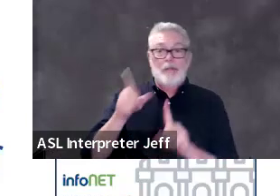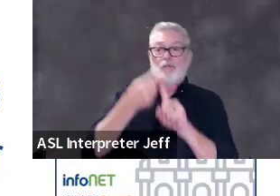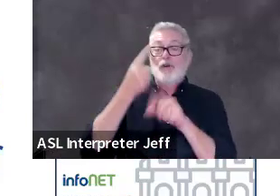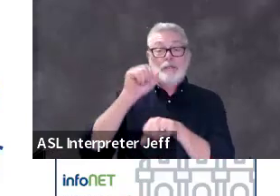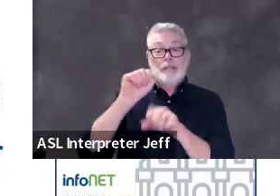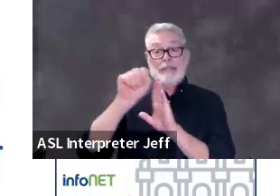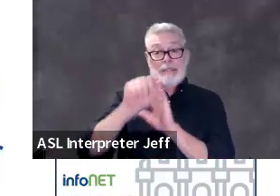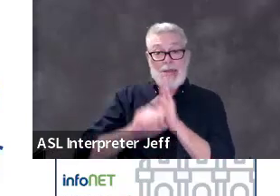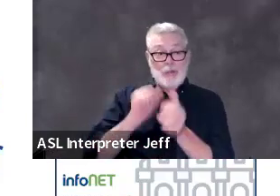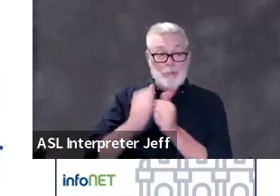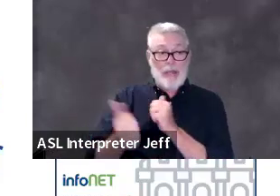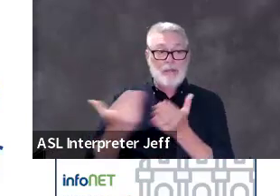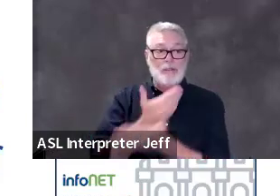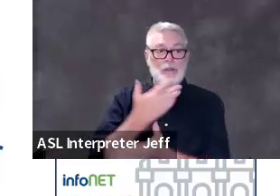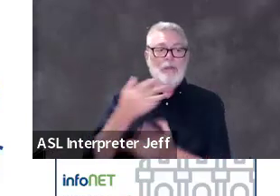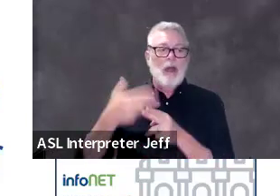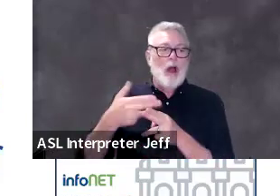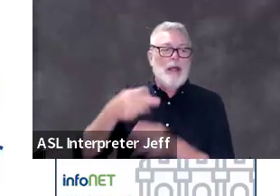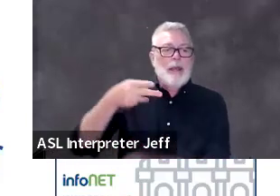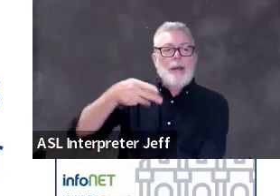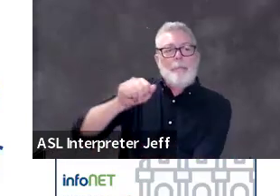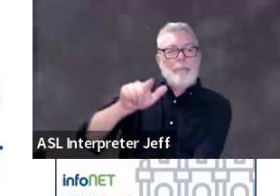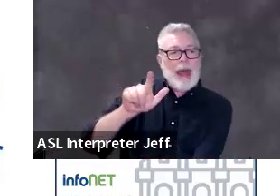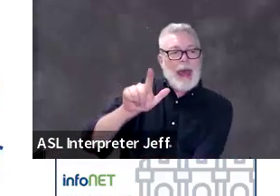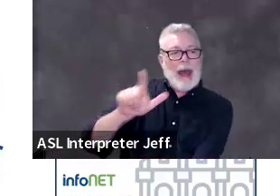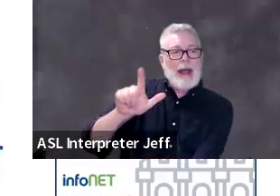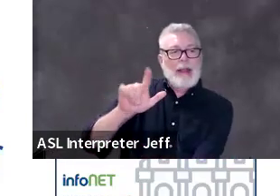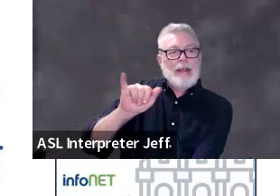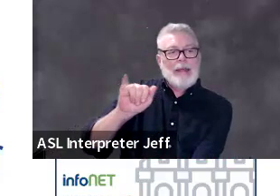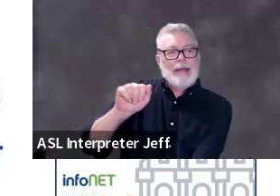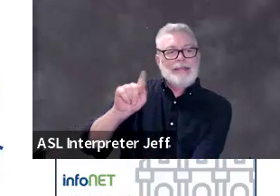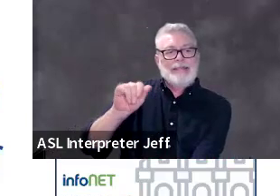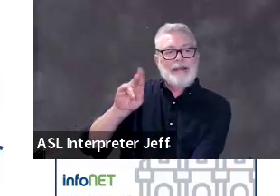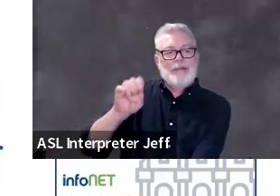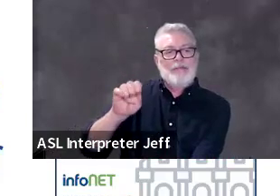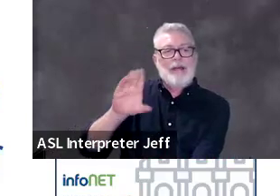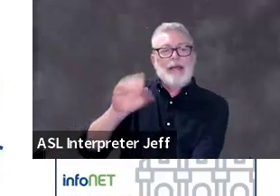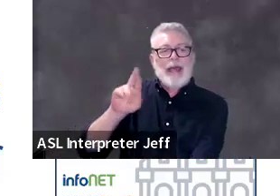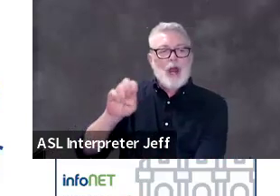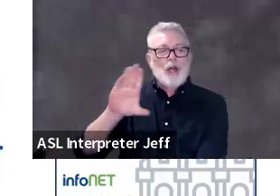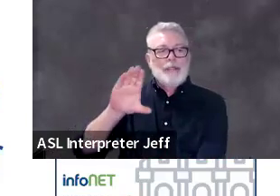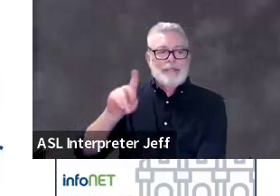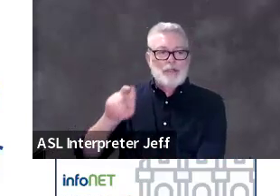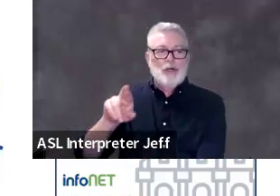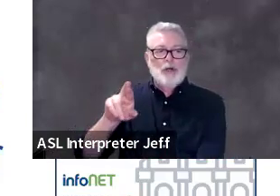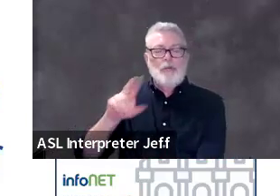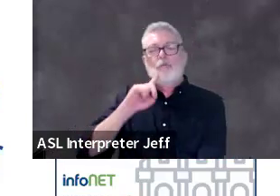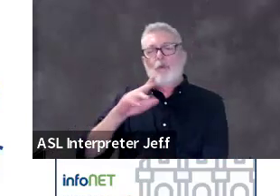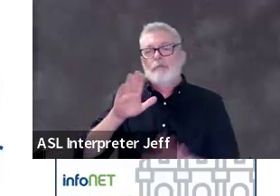to create this new they call it pediatric palliative care centers, but they're basically like a